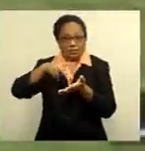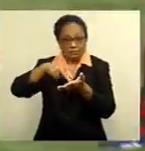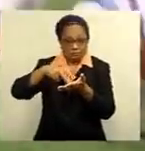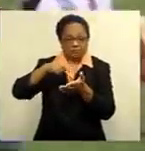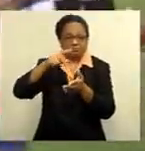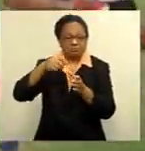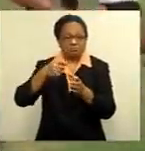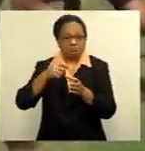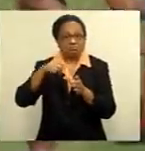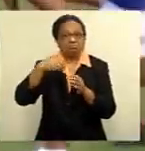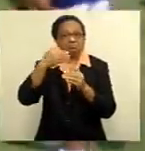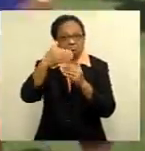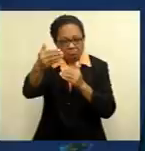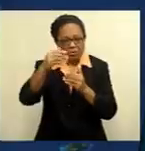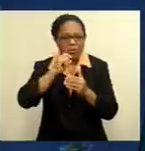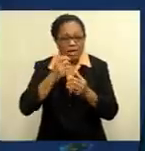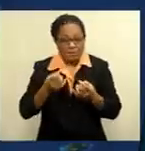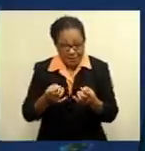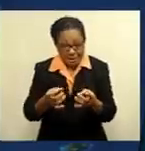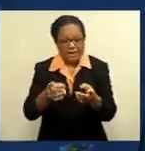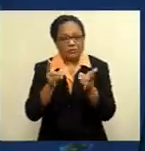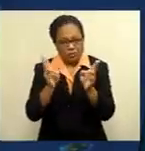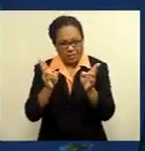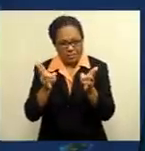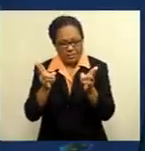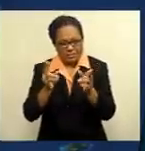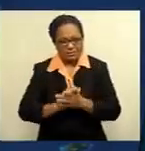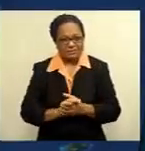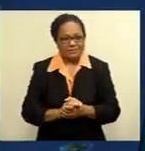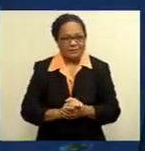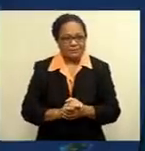normal. Preparation and all the